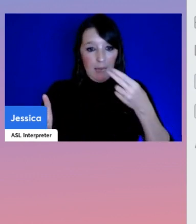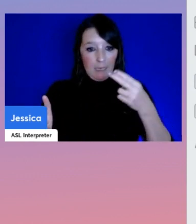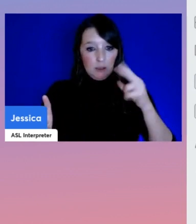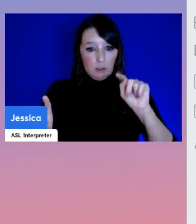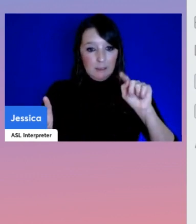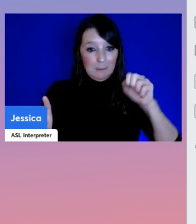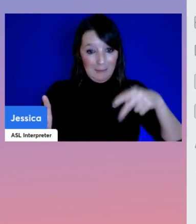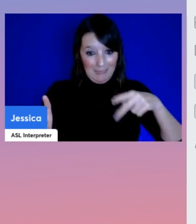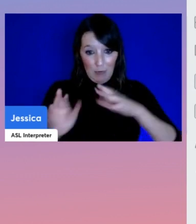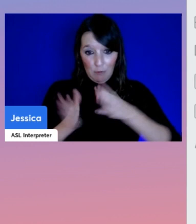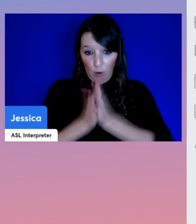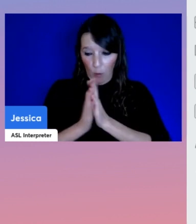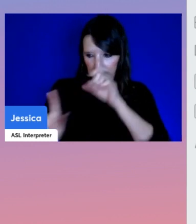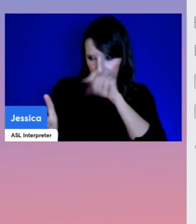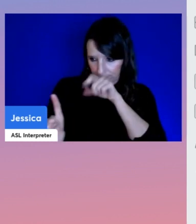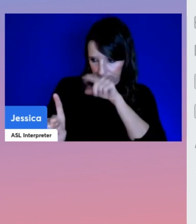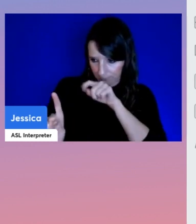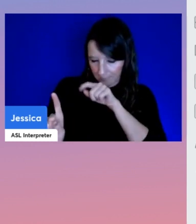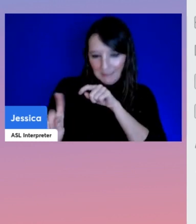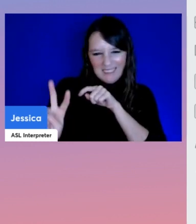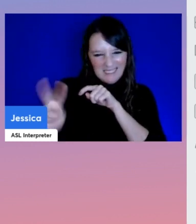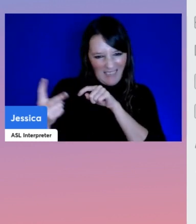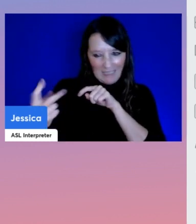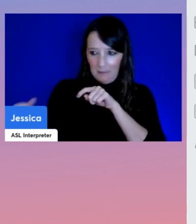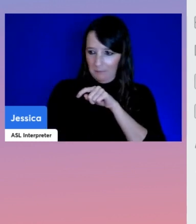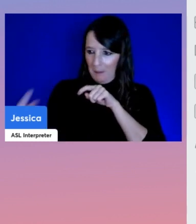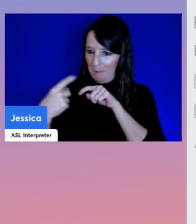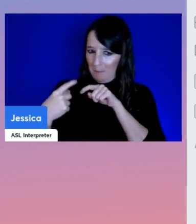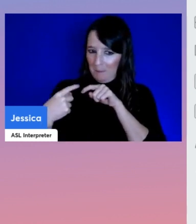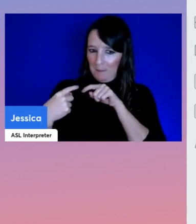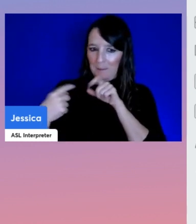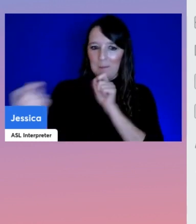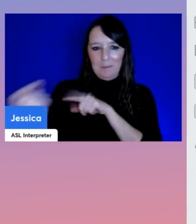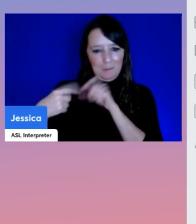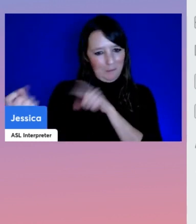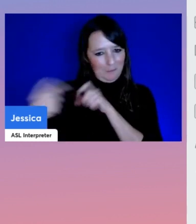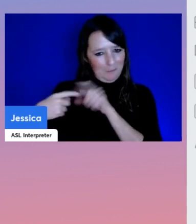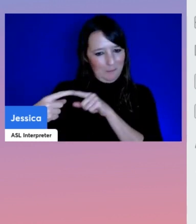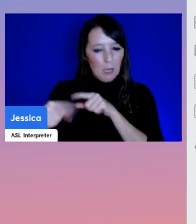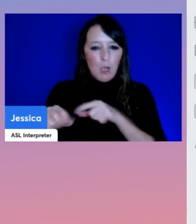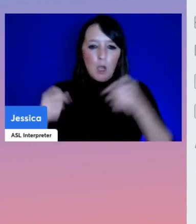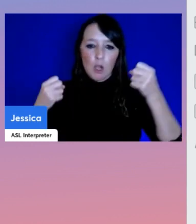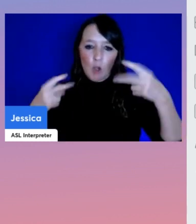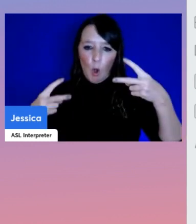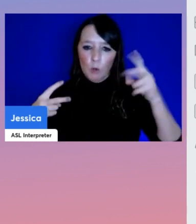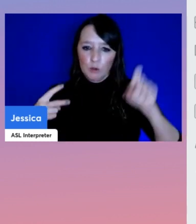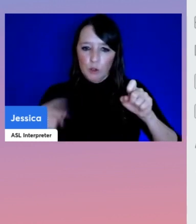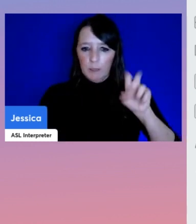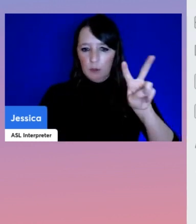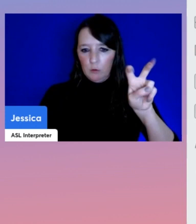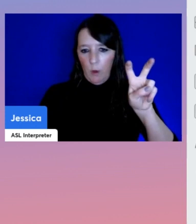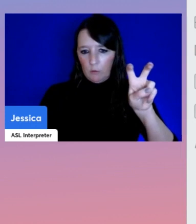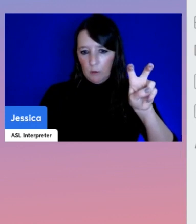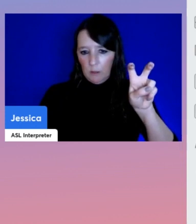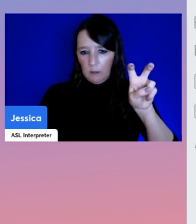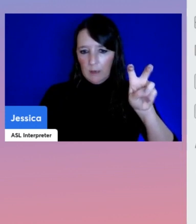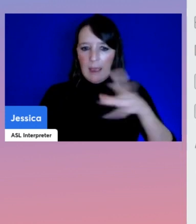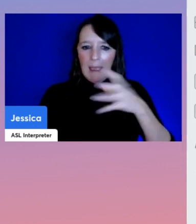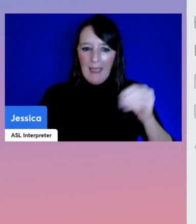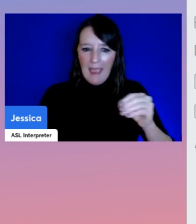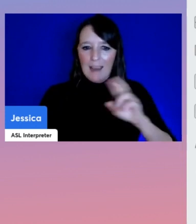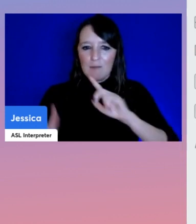getting a response from the second cluster. So the response code should be 200, but this time the response body should be hello